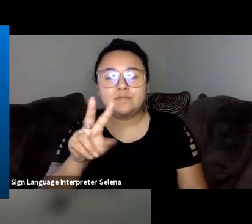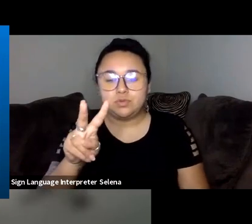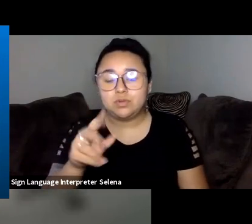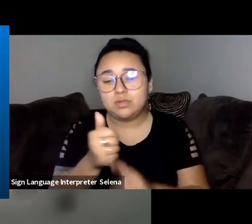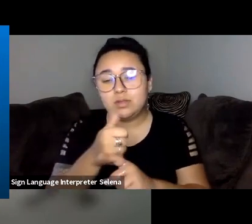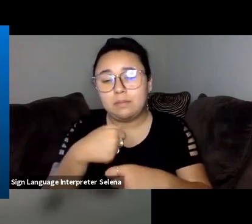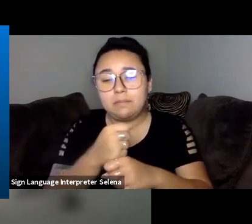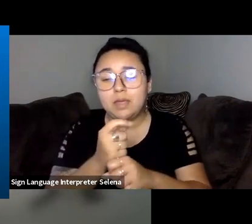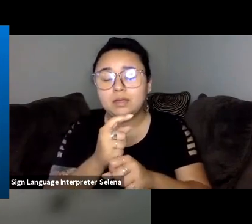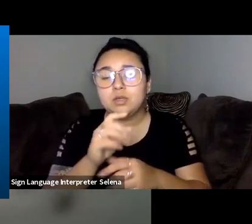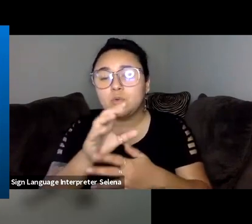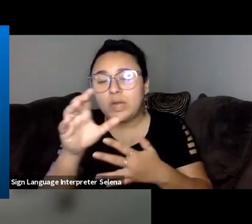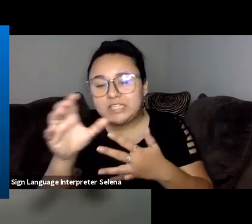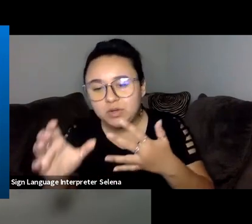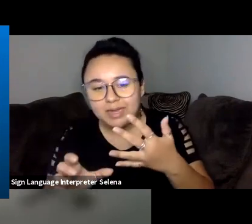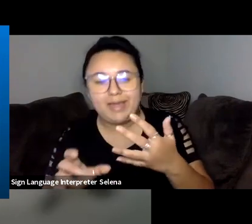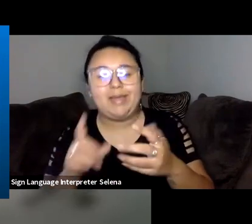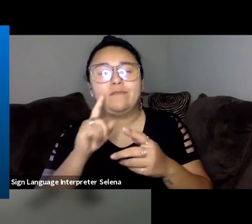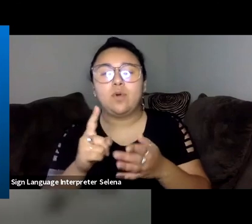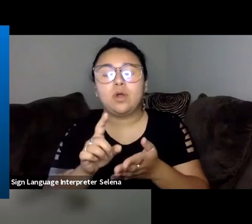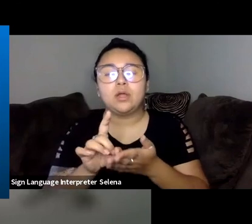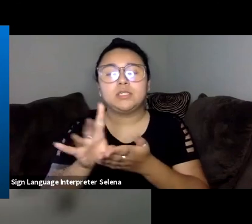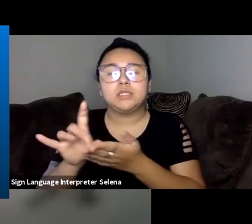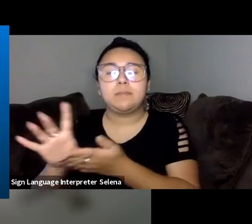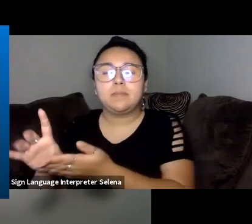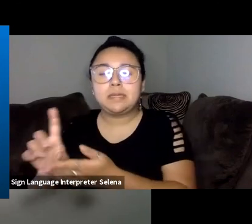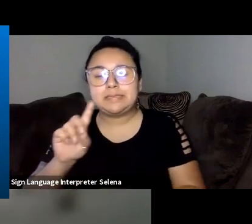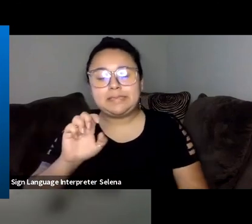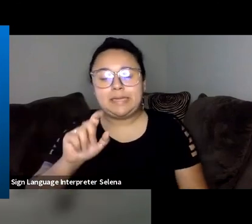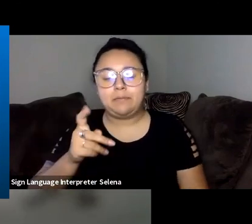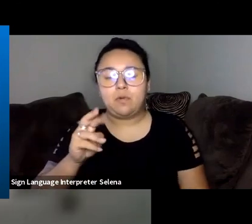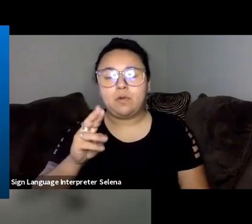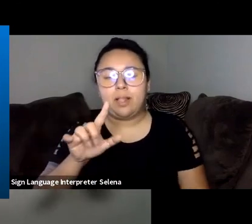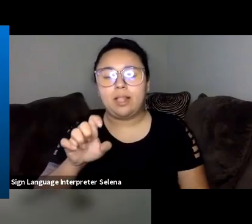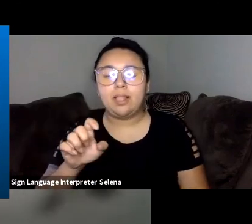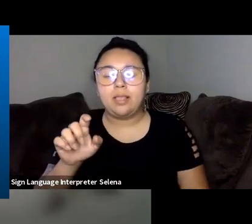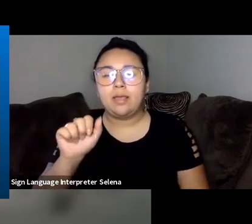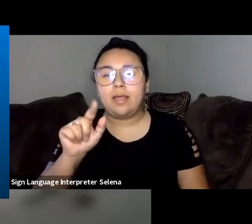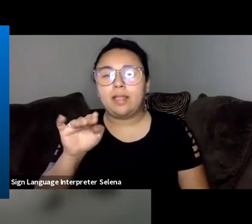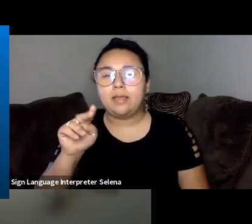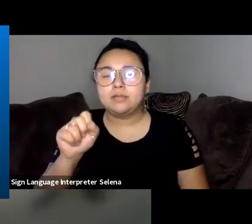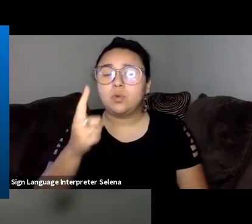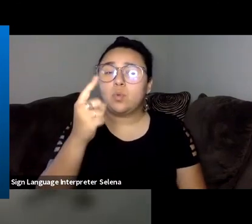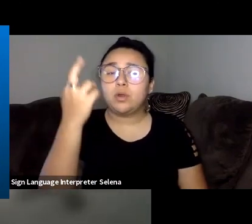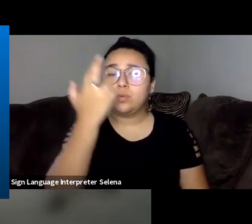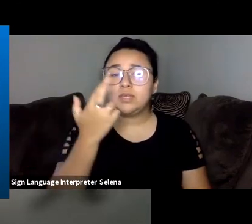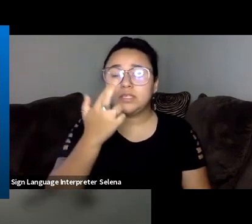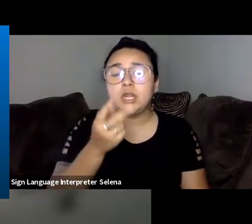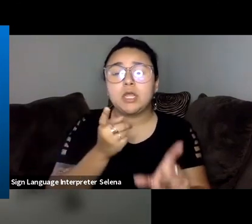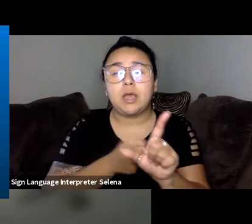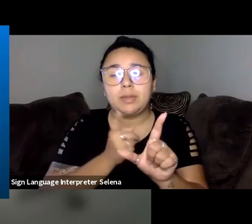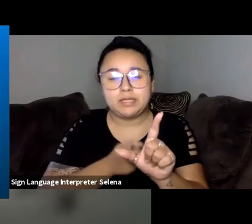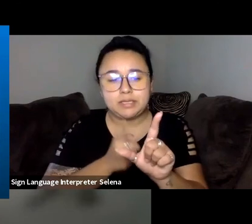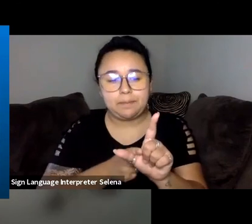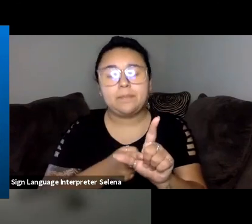created certain criteria for deportable aliens, one of them being communism, or being a communist.